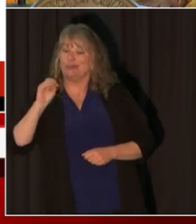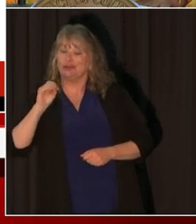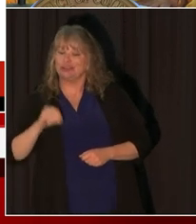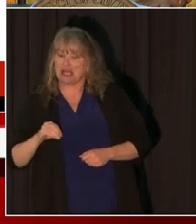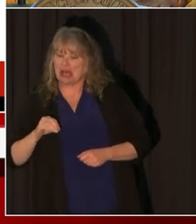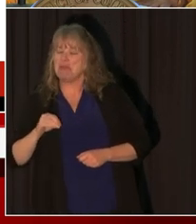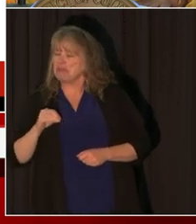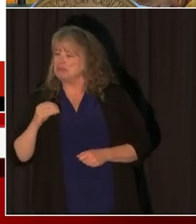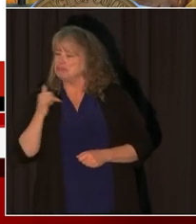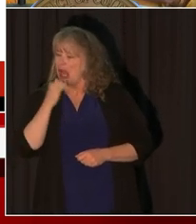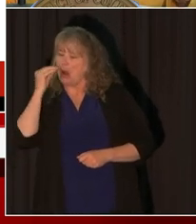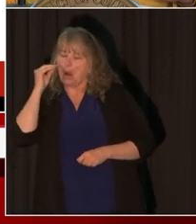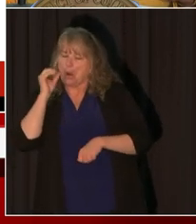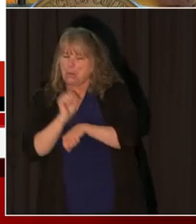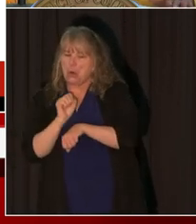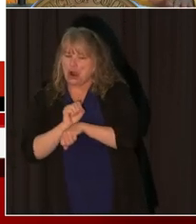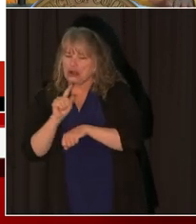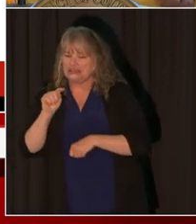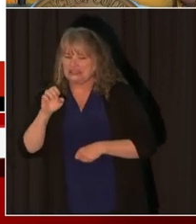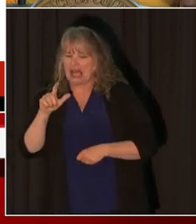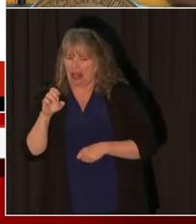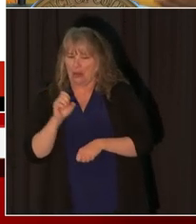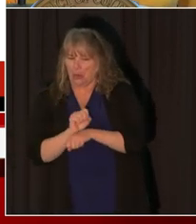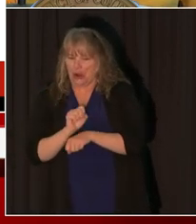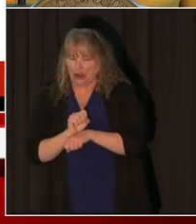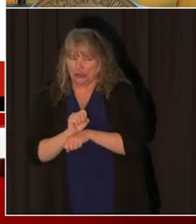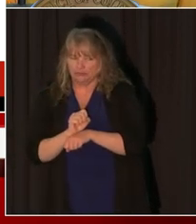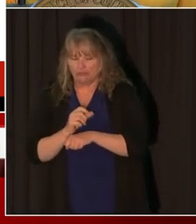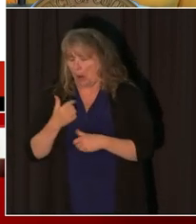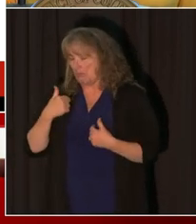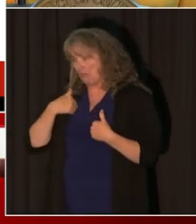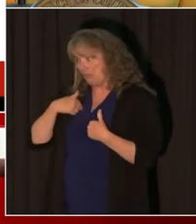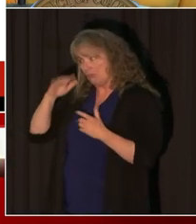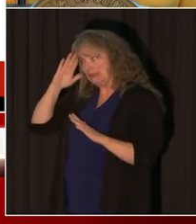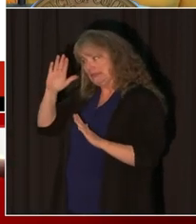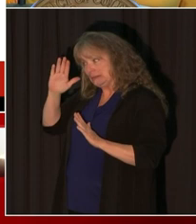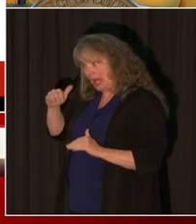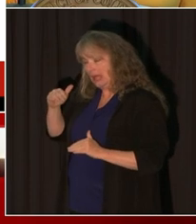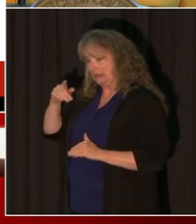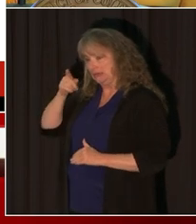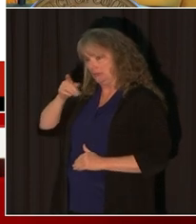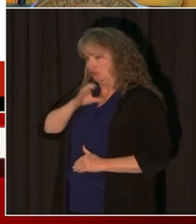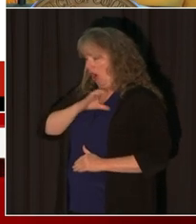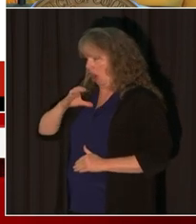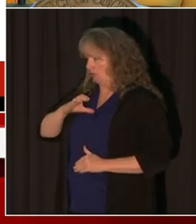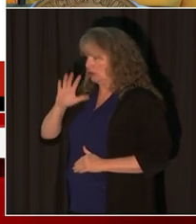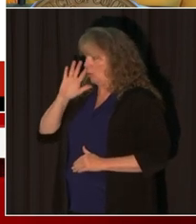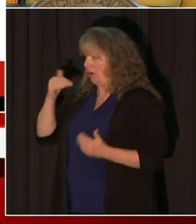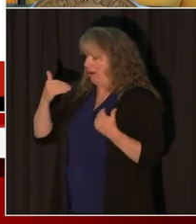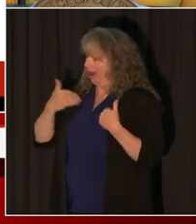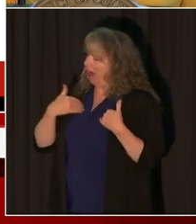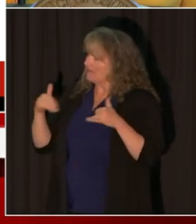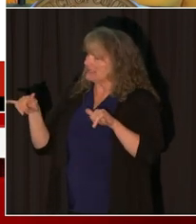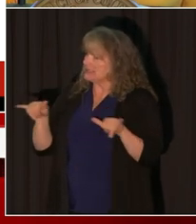to telework. And so I would expect the Congress to have a similar